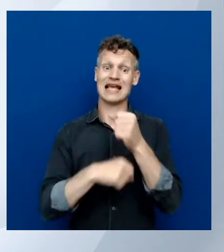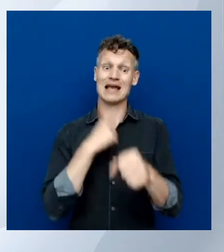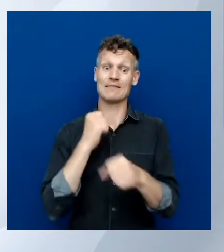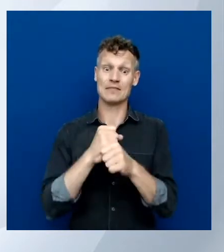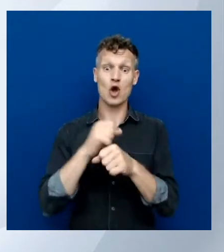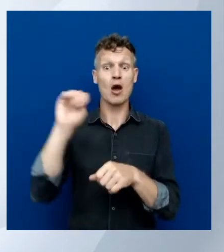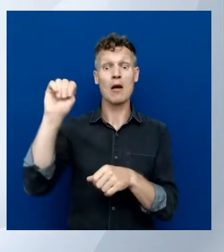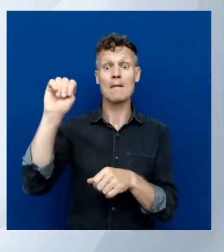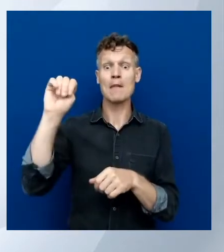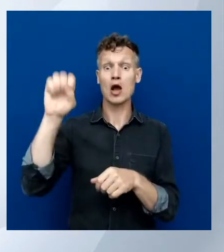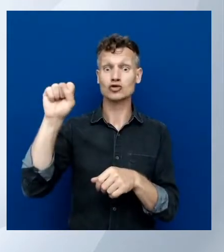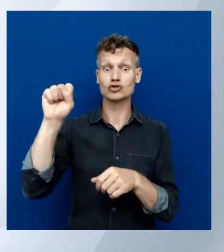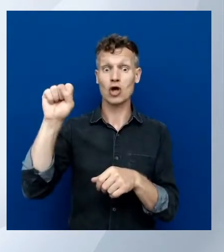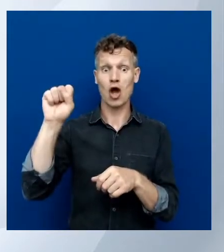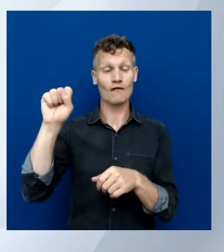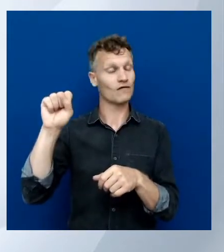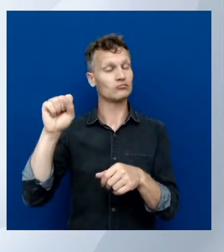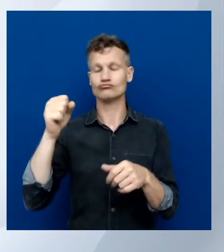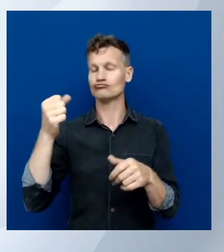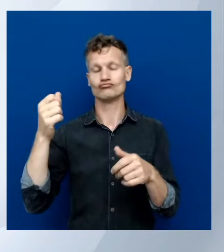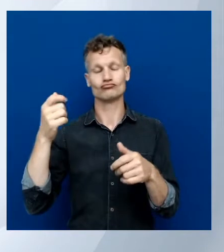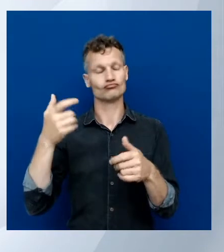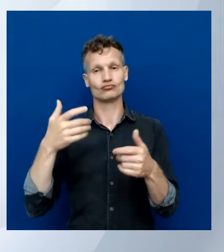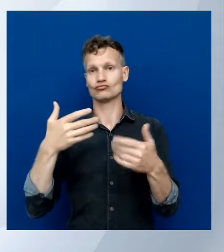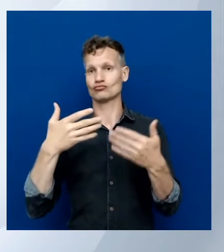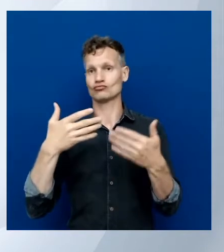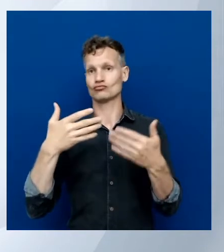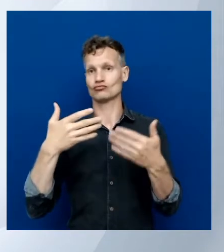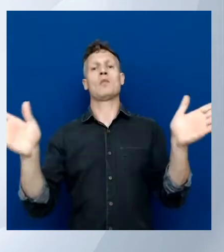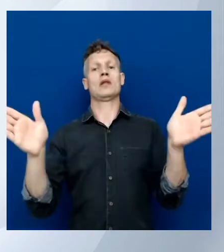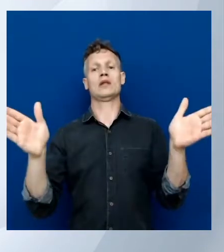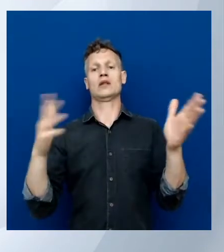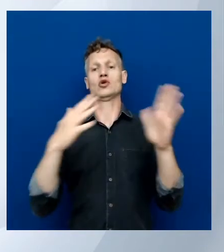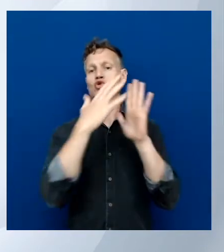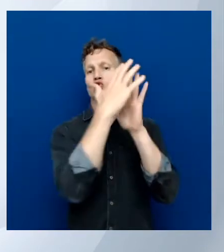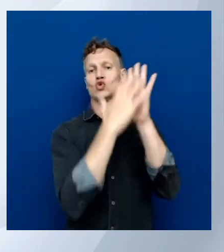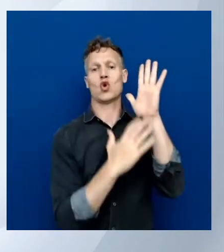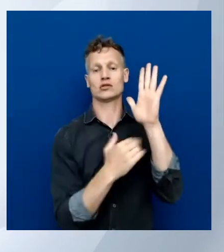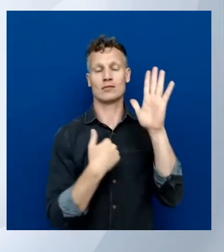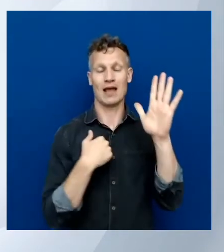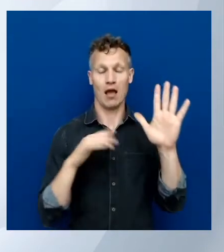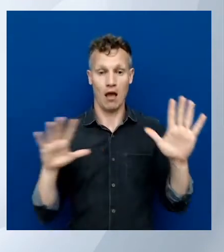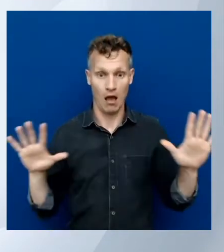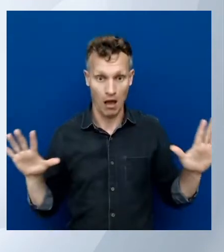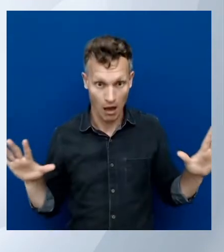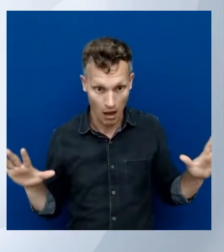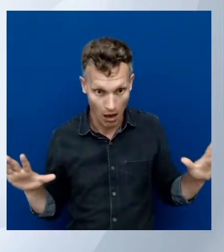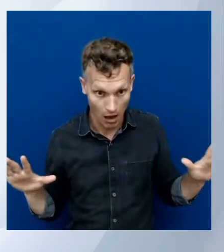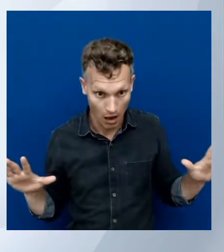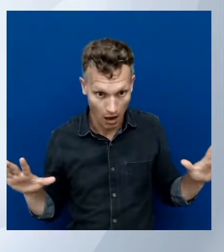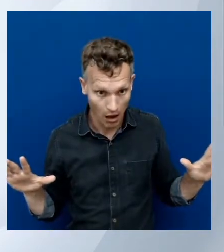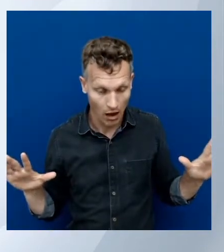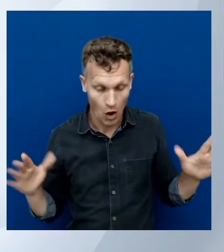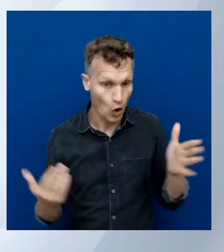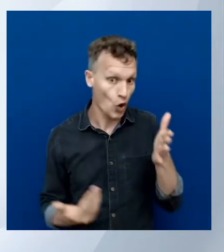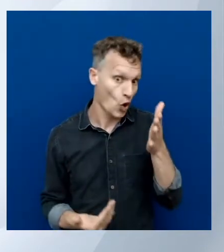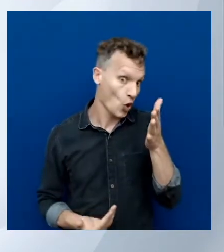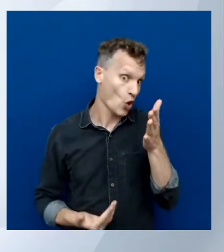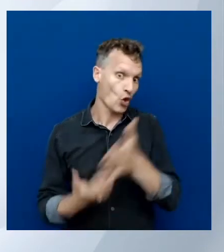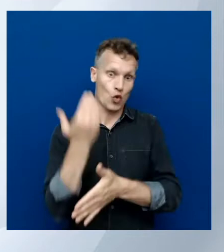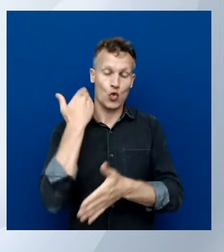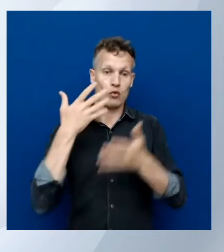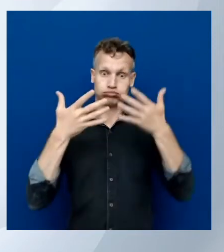That was mind-blowing. And that was also the time that I started to look into the